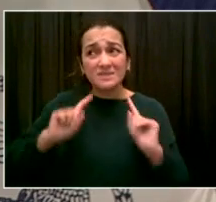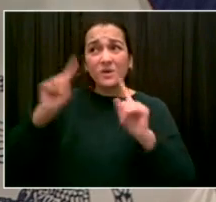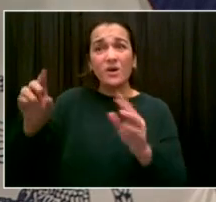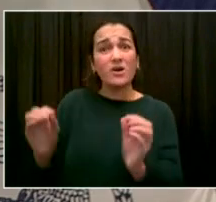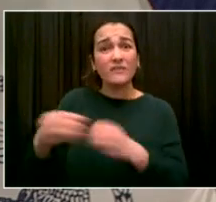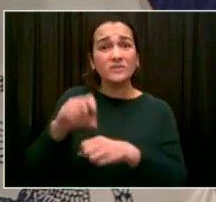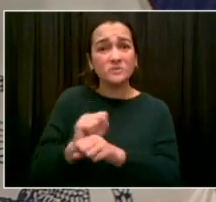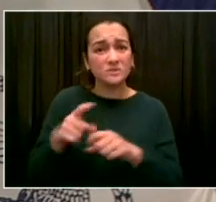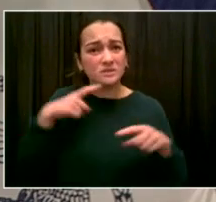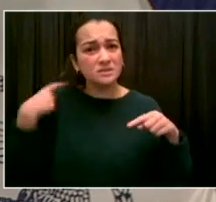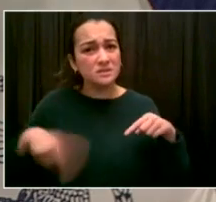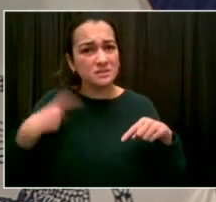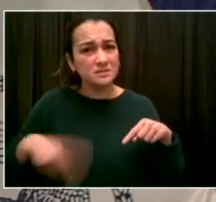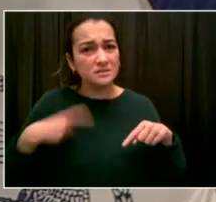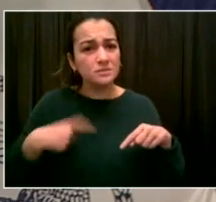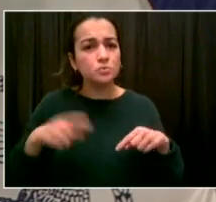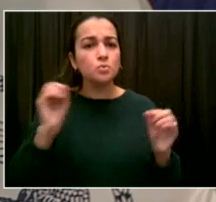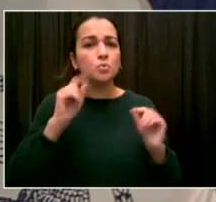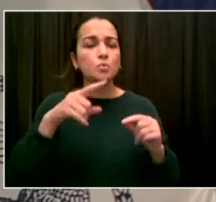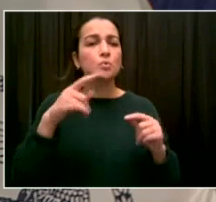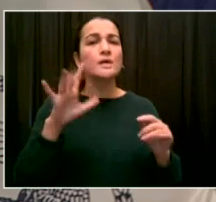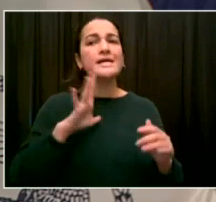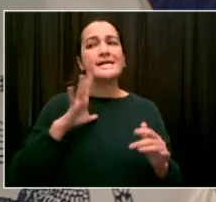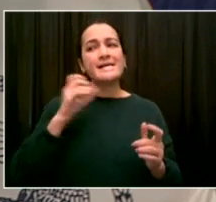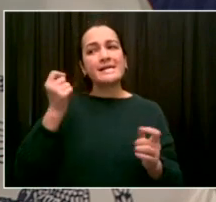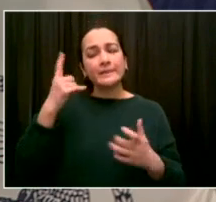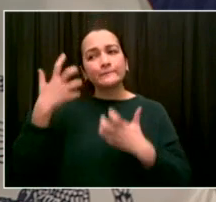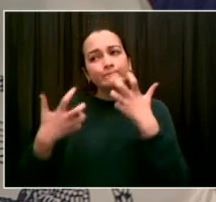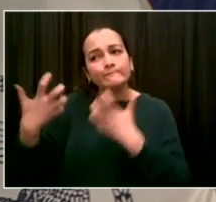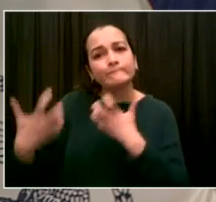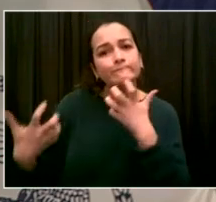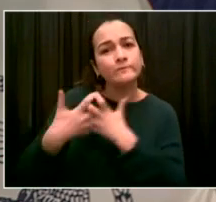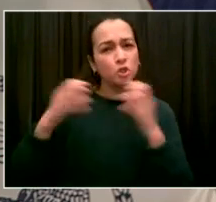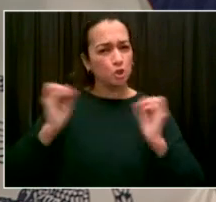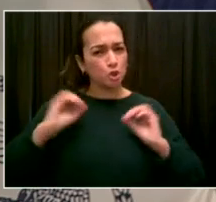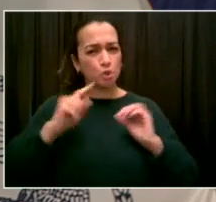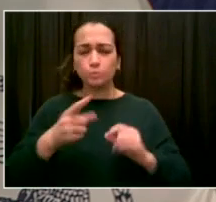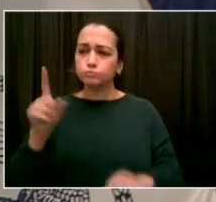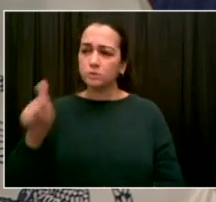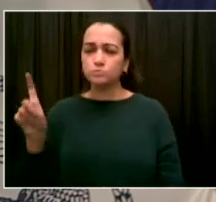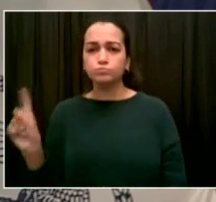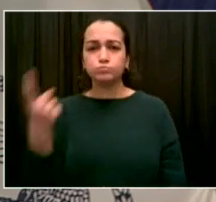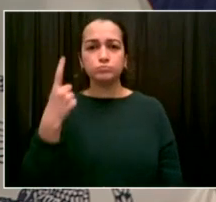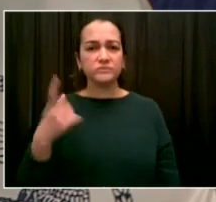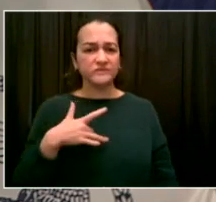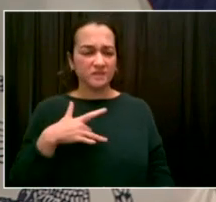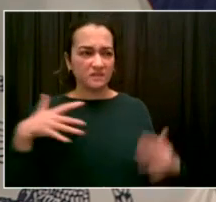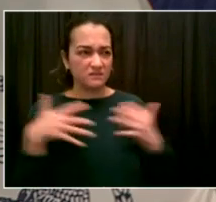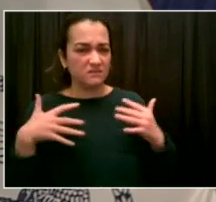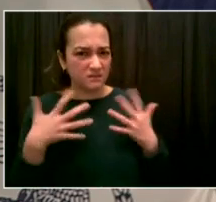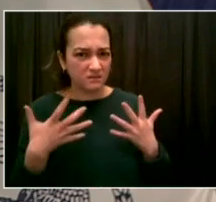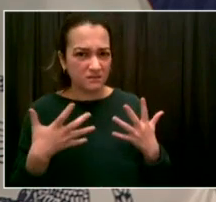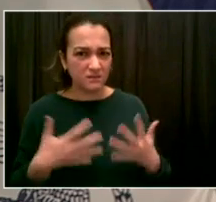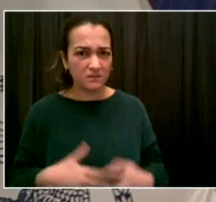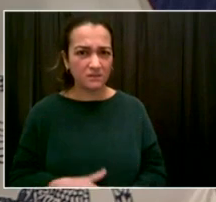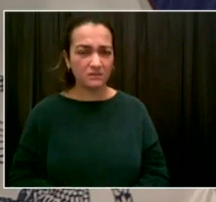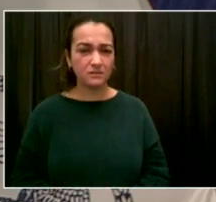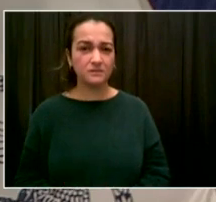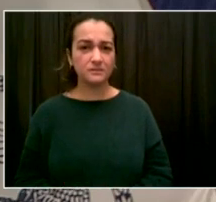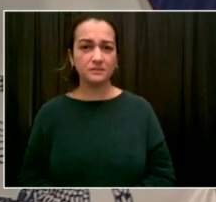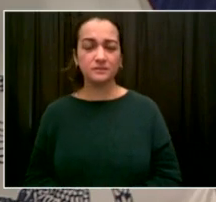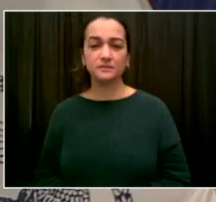of the city and you. Well, Katie, respectfully, I don't see it that way. I don't think those are the facts. I think we